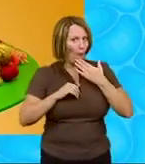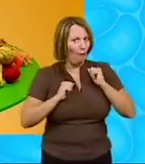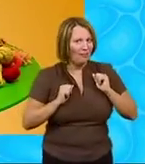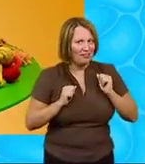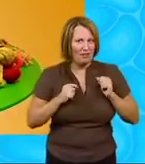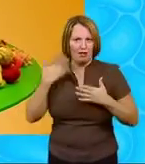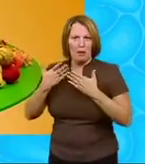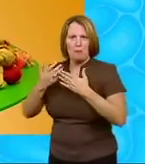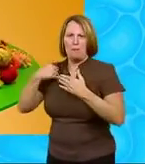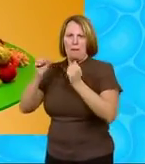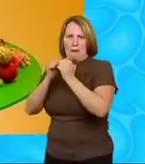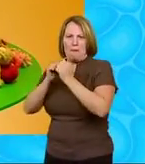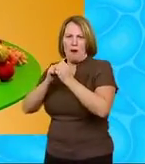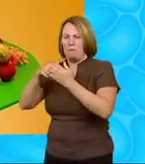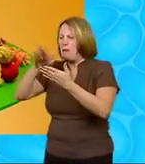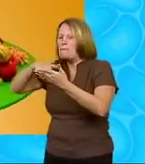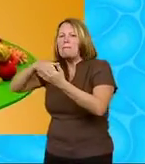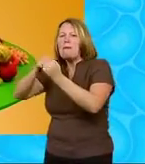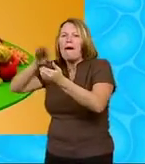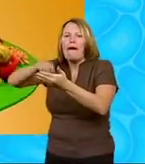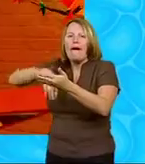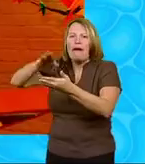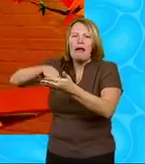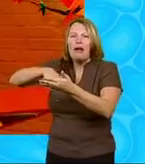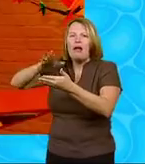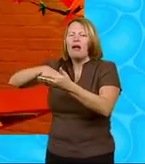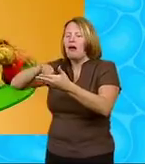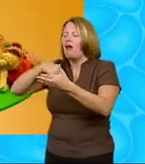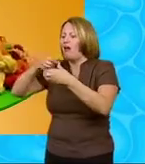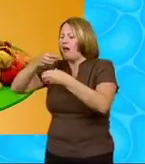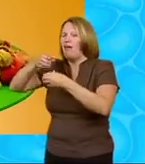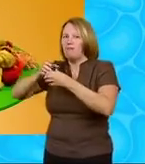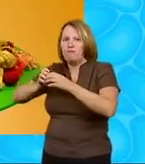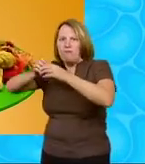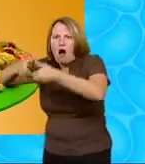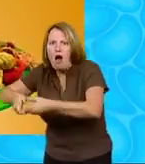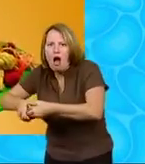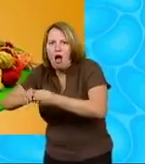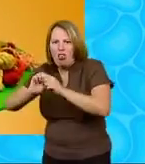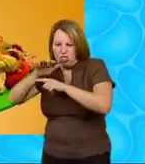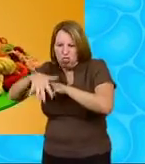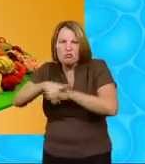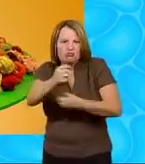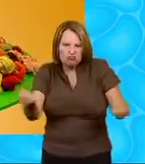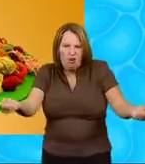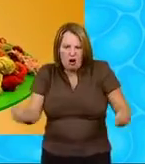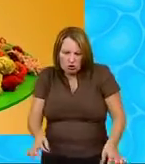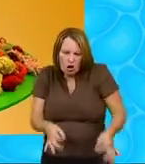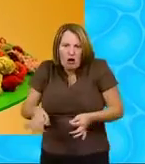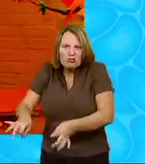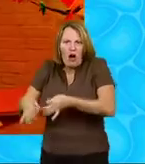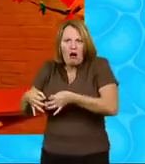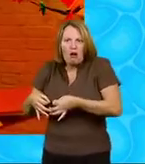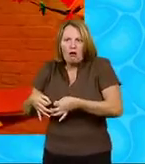just the other day, I was playing with some paint and I was running it down a bit of paper. And then I knocked the pot over and it all went straight into your sock